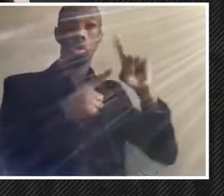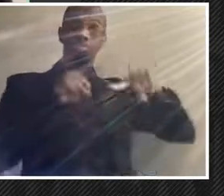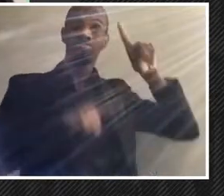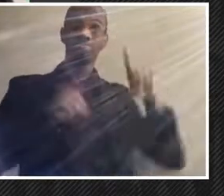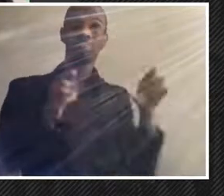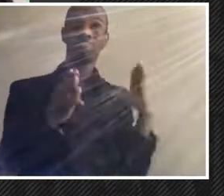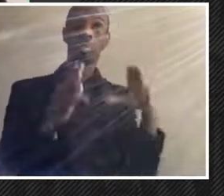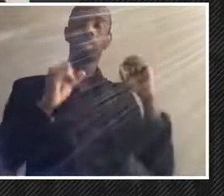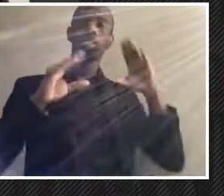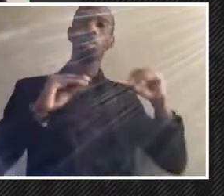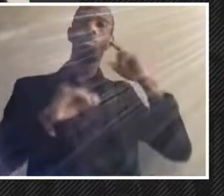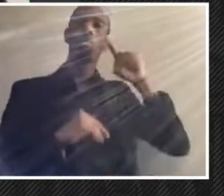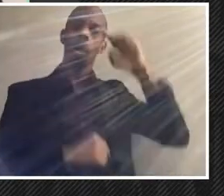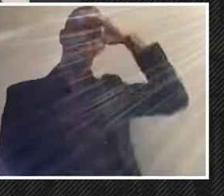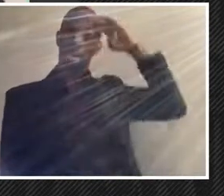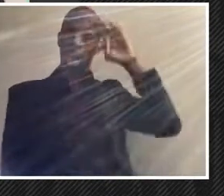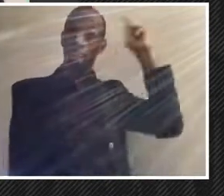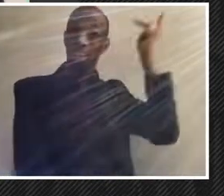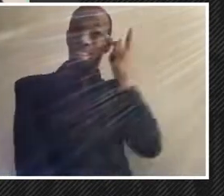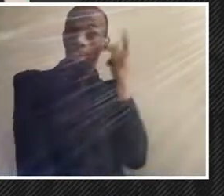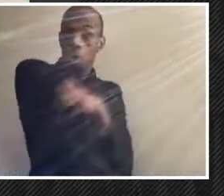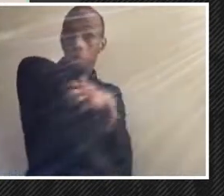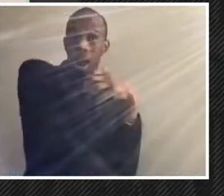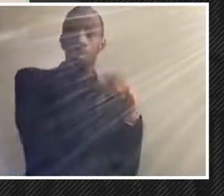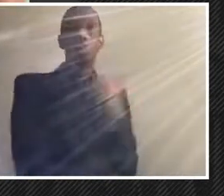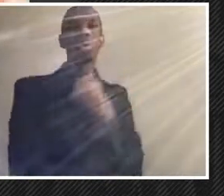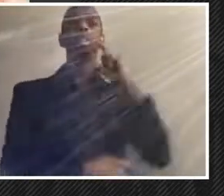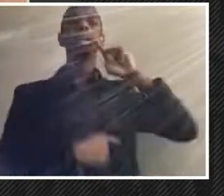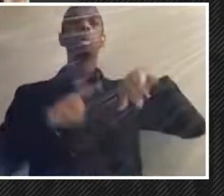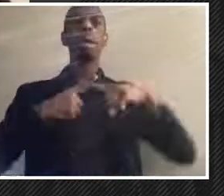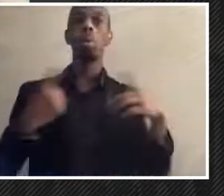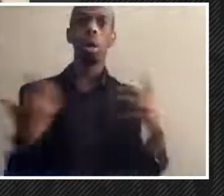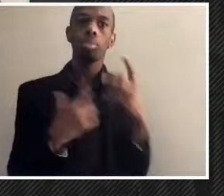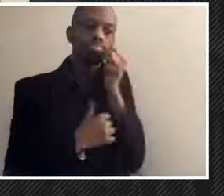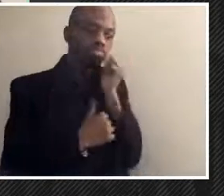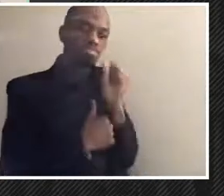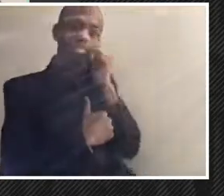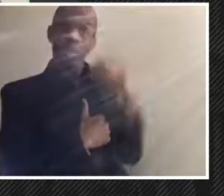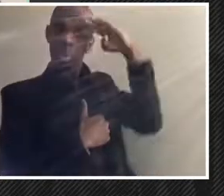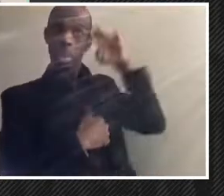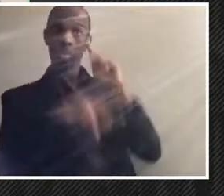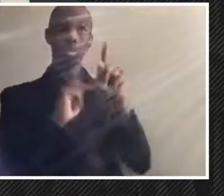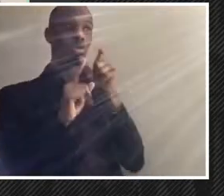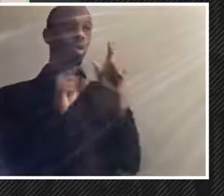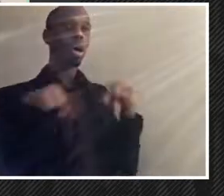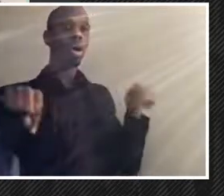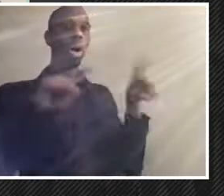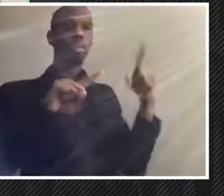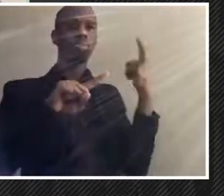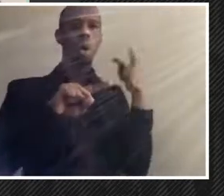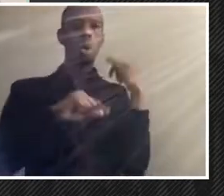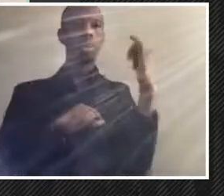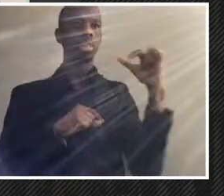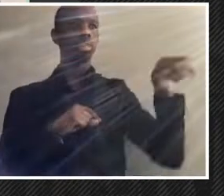everyday person. We think about everyday Black people who have always been the backbone of our movements.